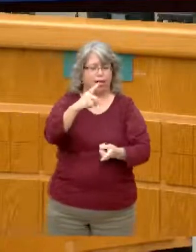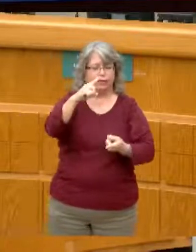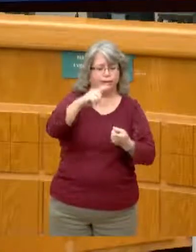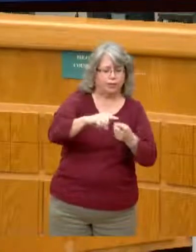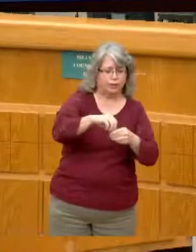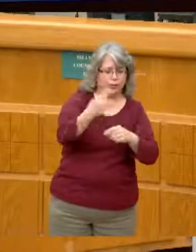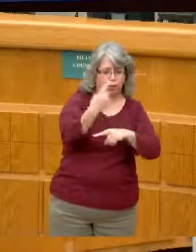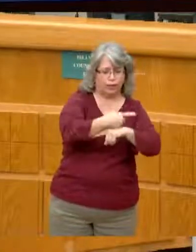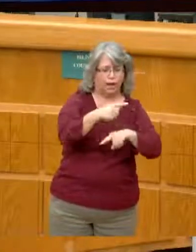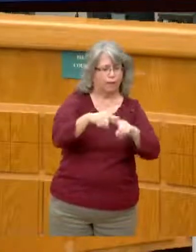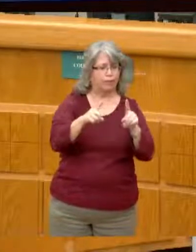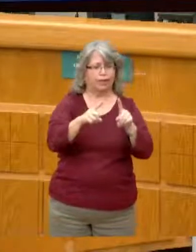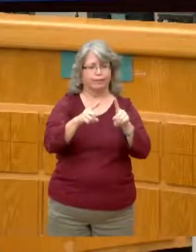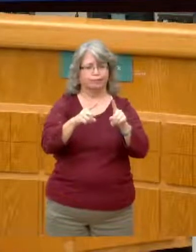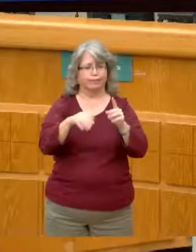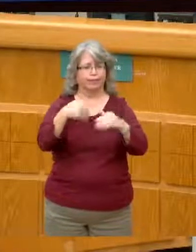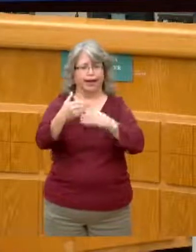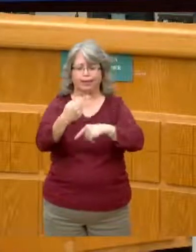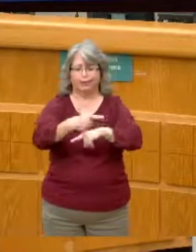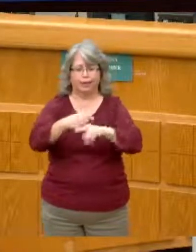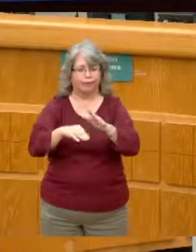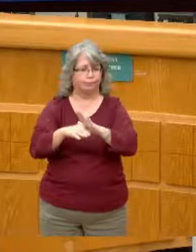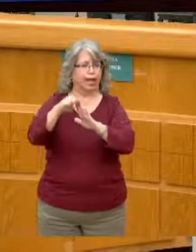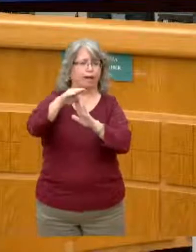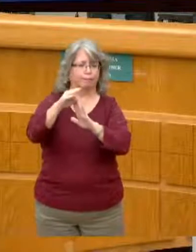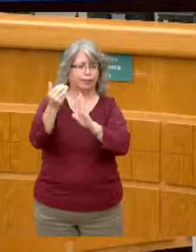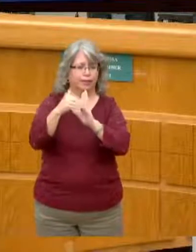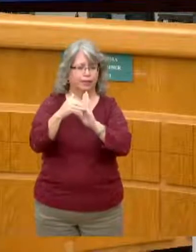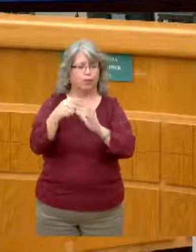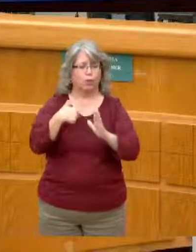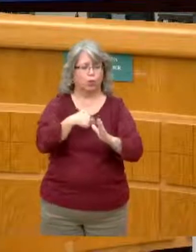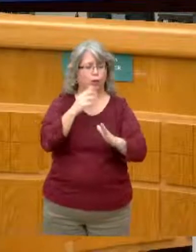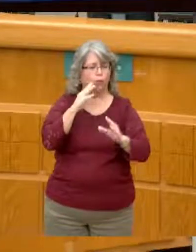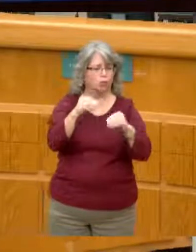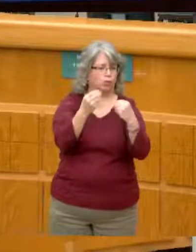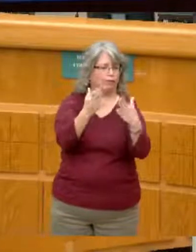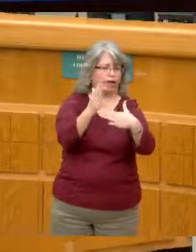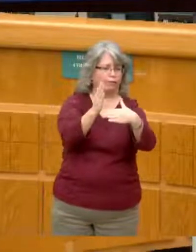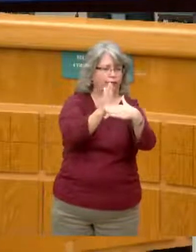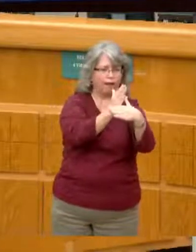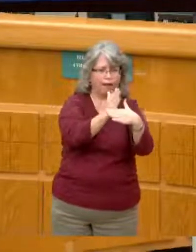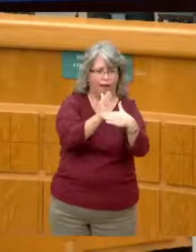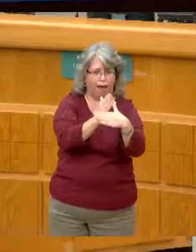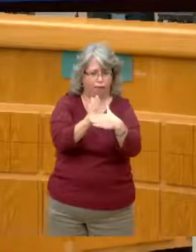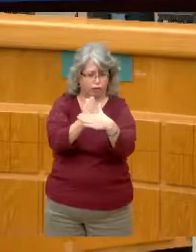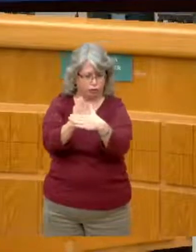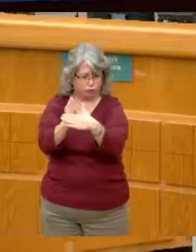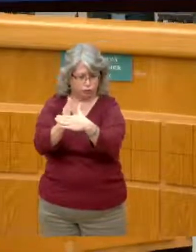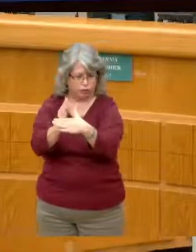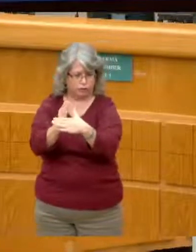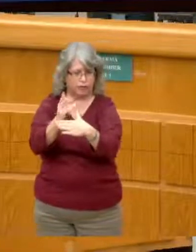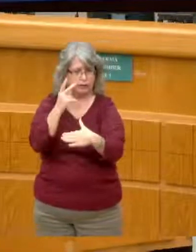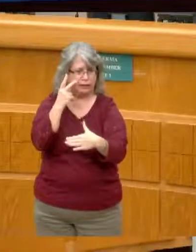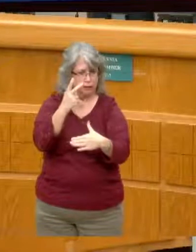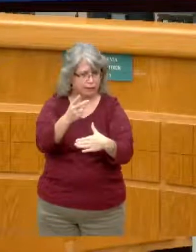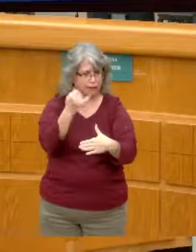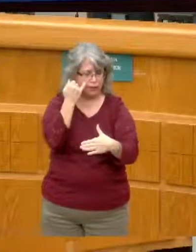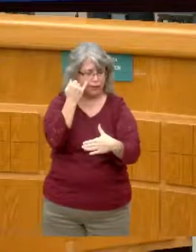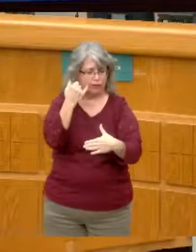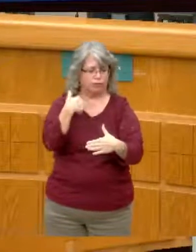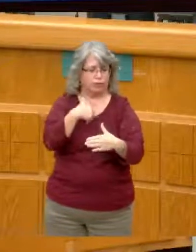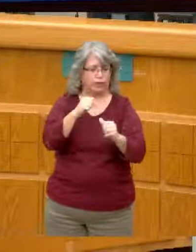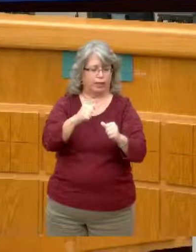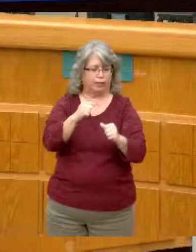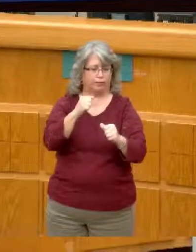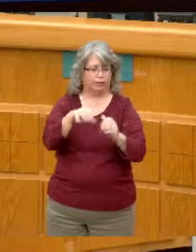back into the 40s the next day. So we're going to continue to average those out for you to see if there's a steady decline in the positivity rate. But right now,